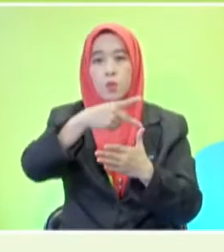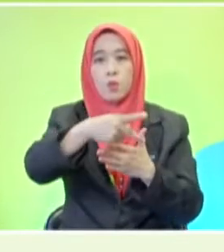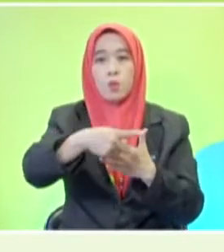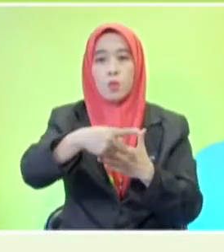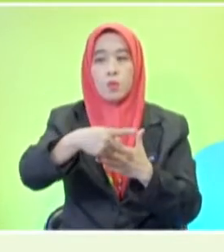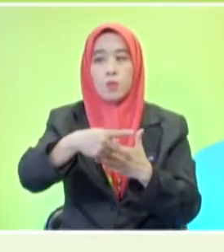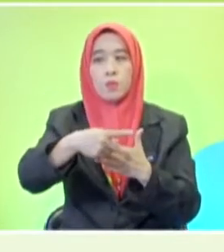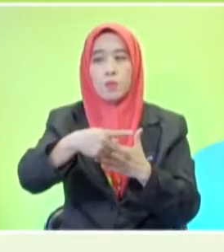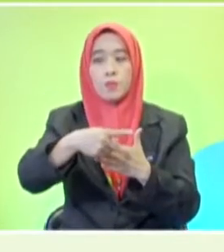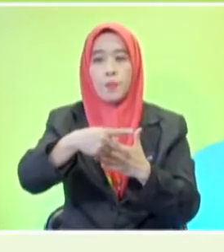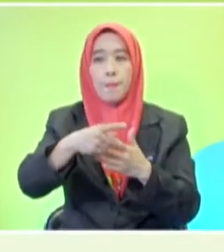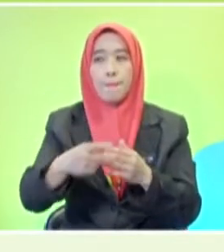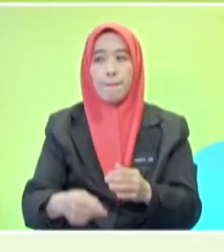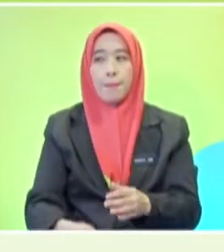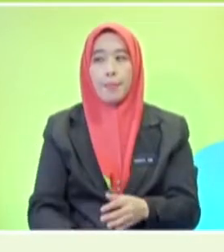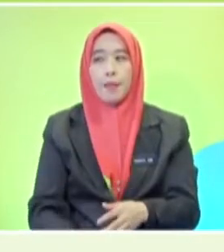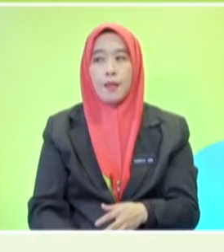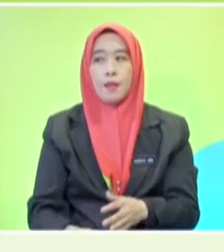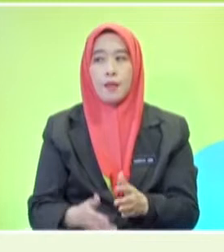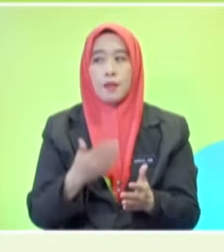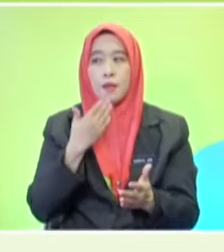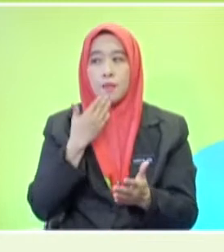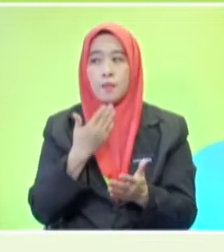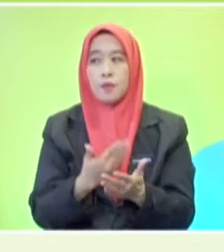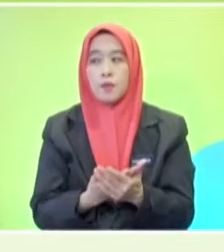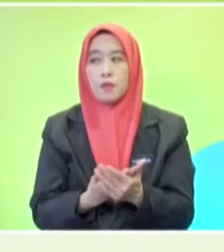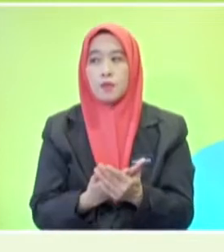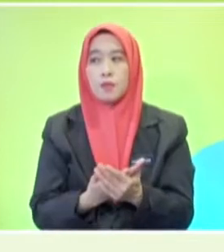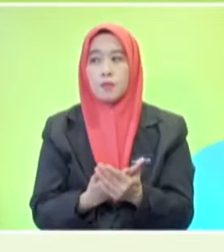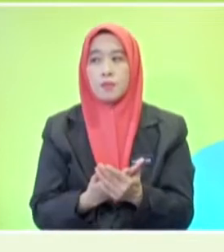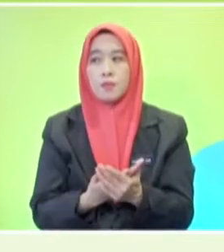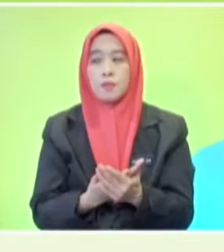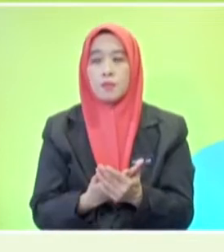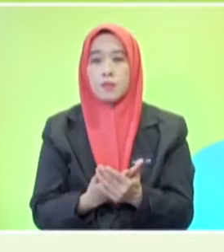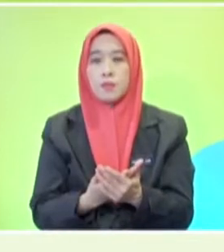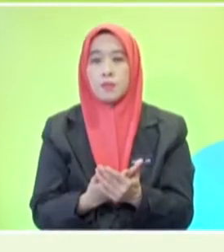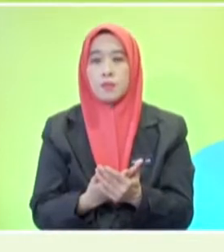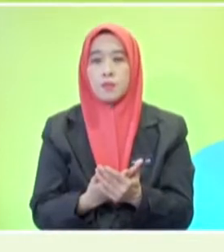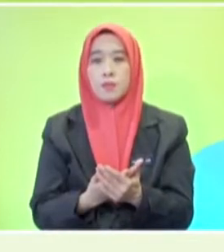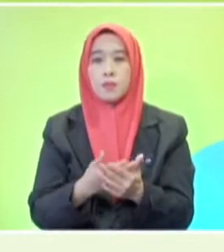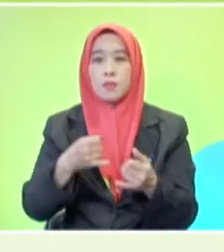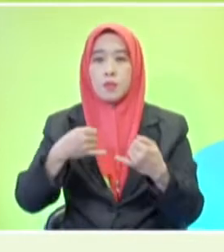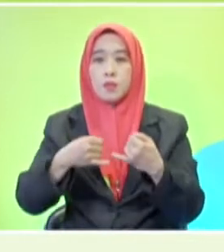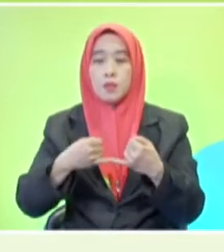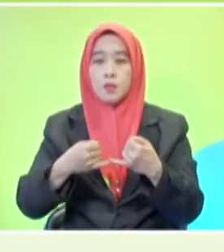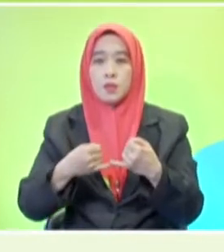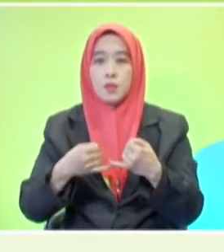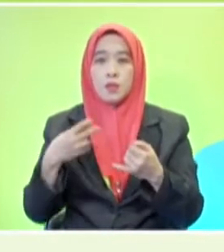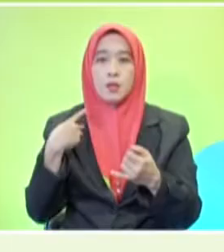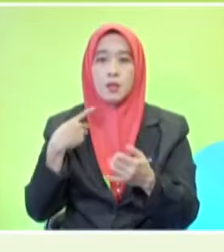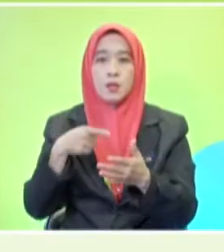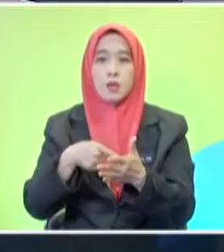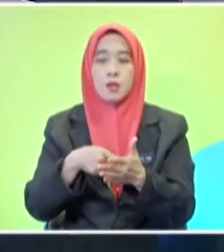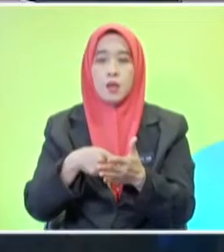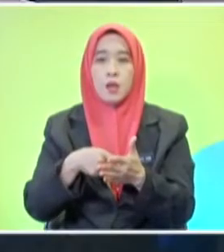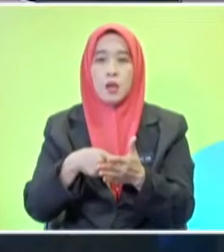it's being harmed. Right. Okay, so in this interaction, the organism that gains the benefit is